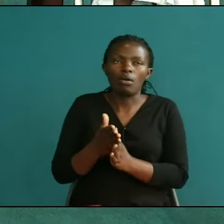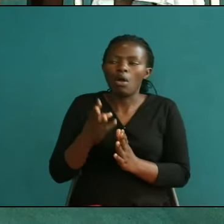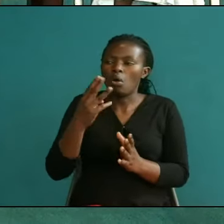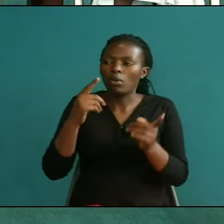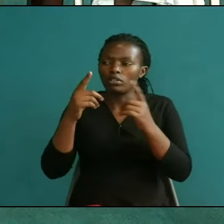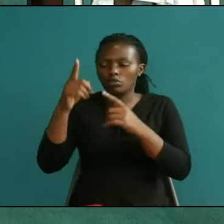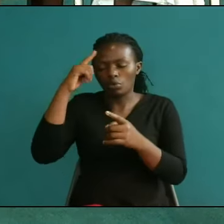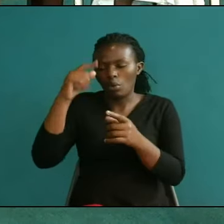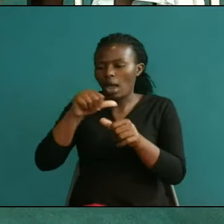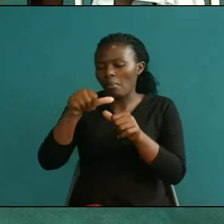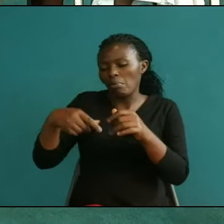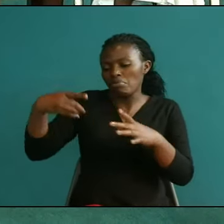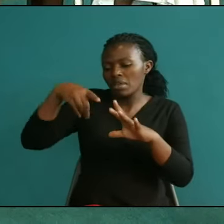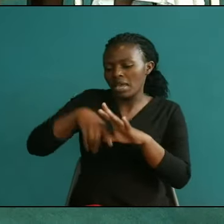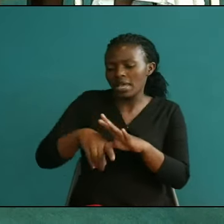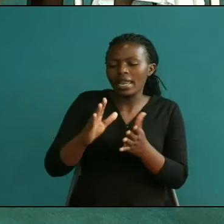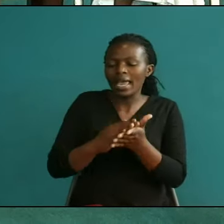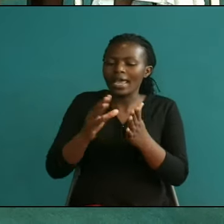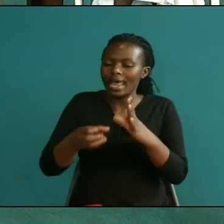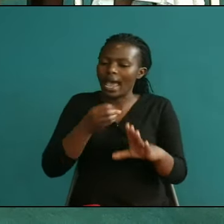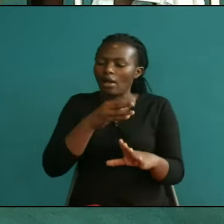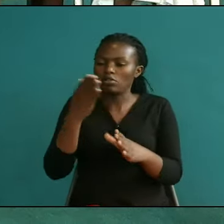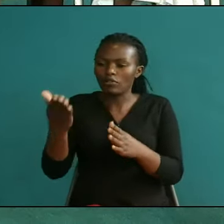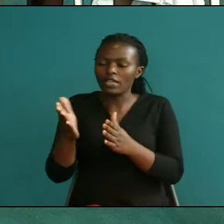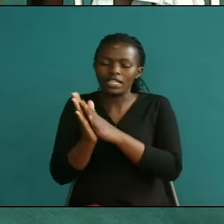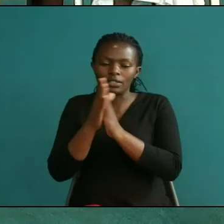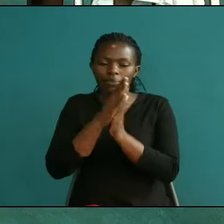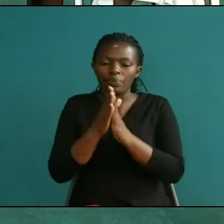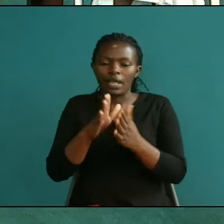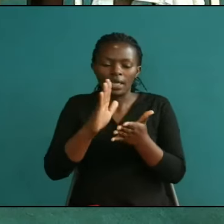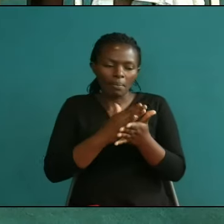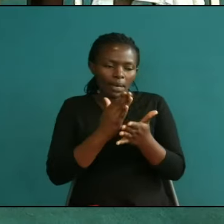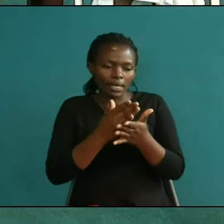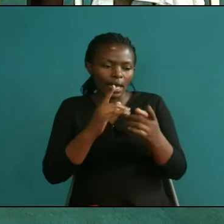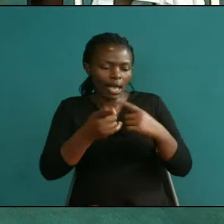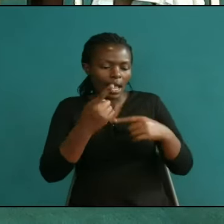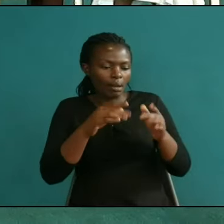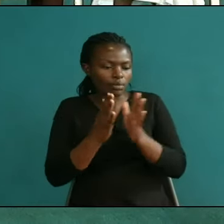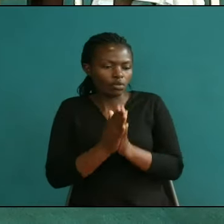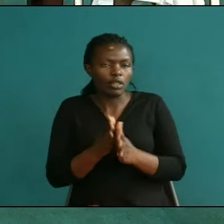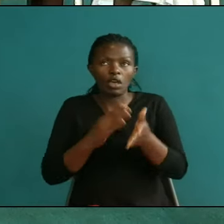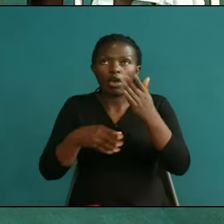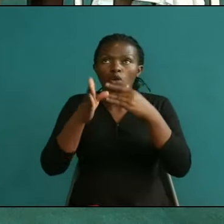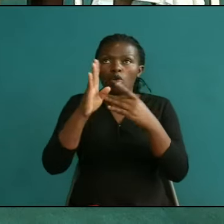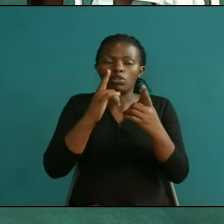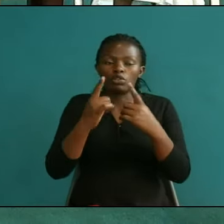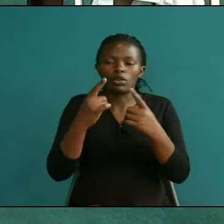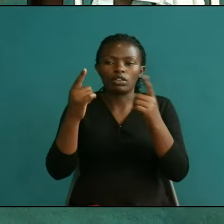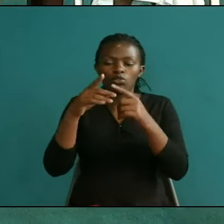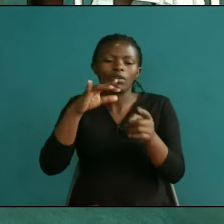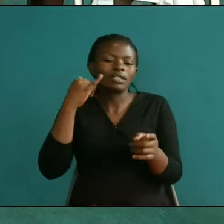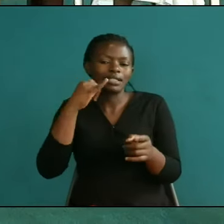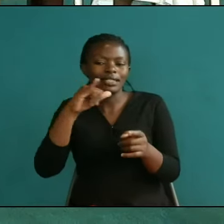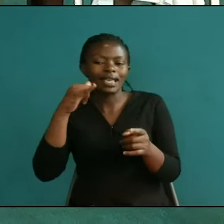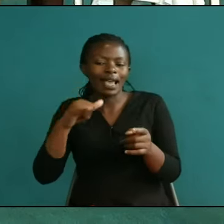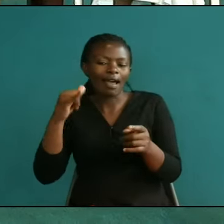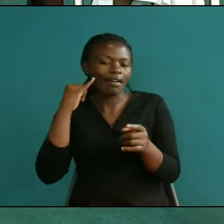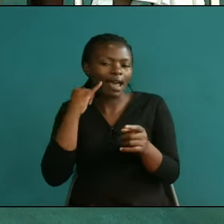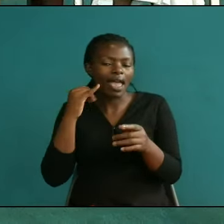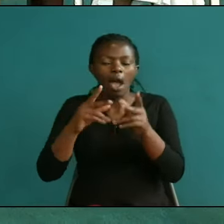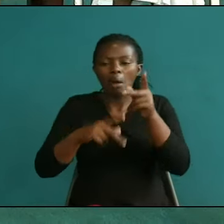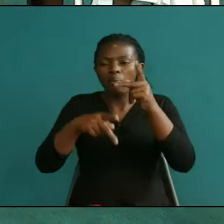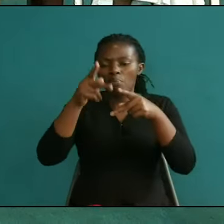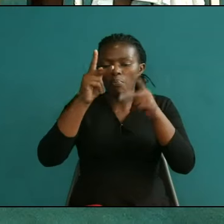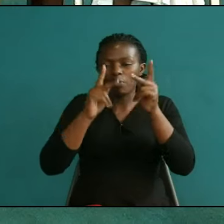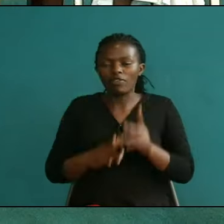story. Okay, so this passage begins with God speaking to Zechariah, addressing the people of Israel. God